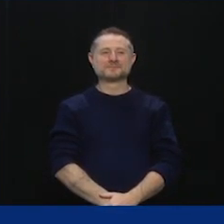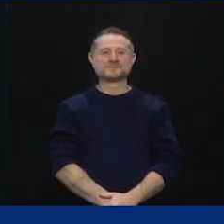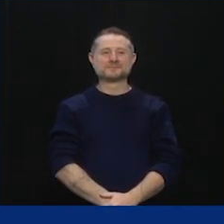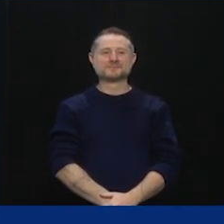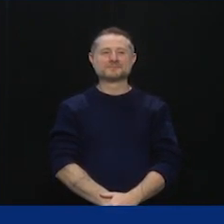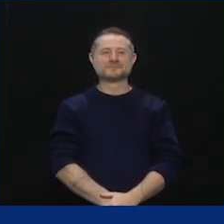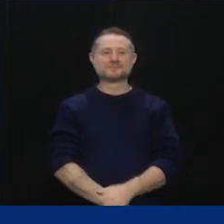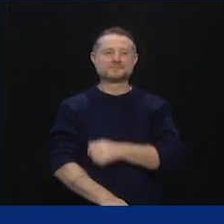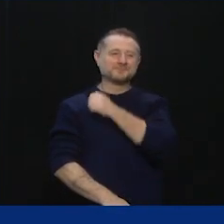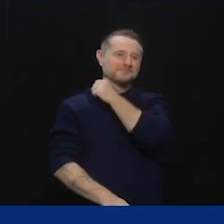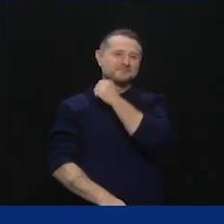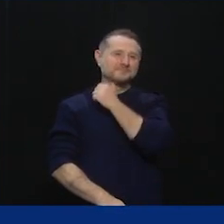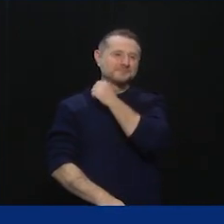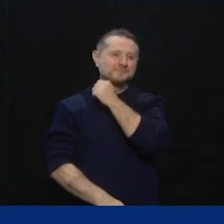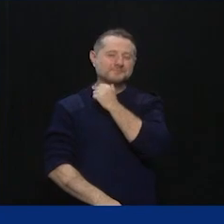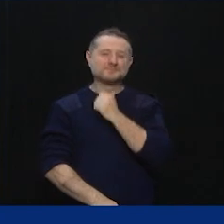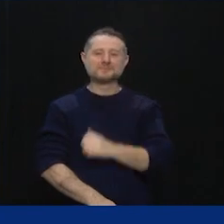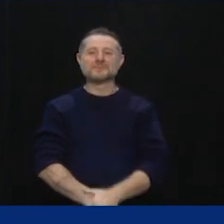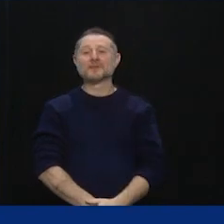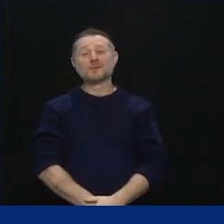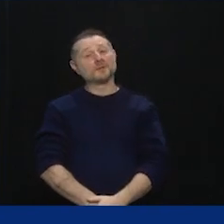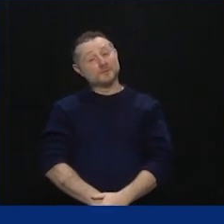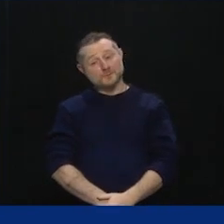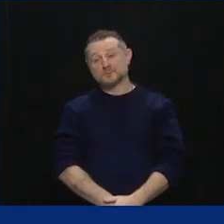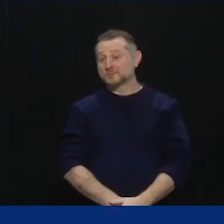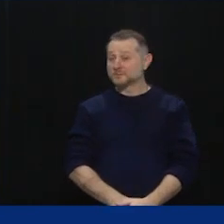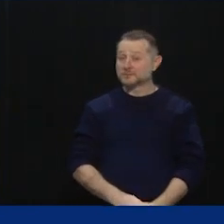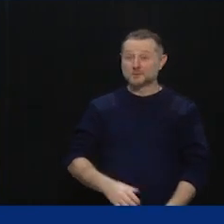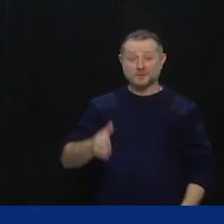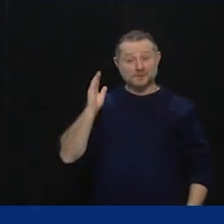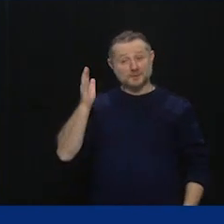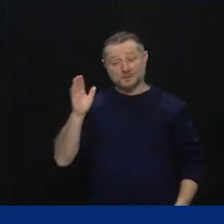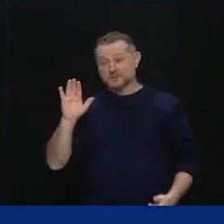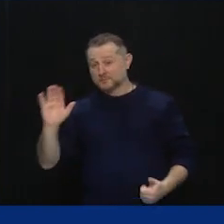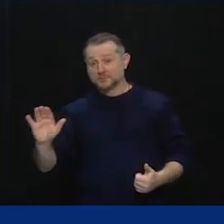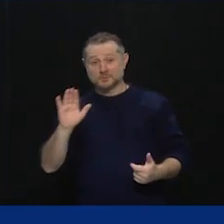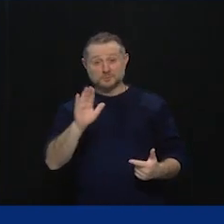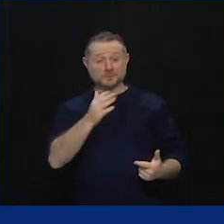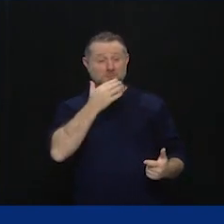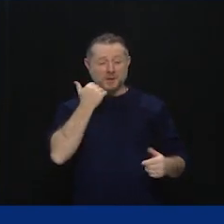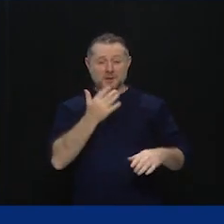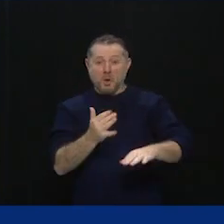These acts keep getting tougher to follow. Thank you very much, Governor.